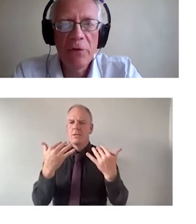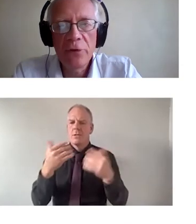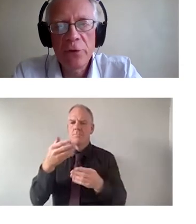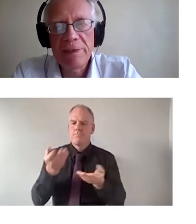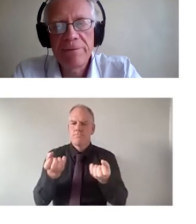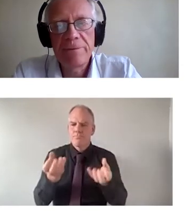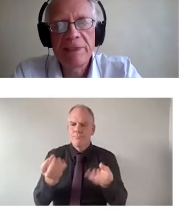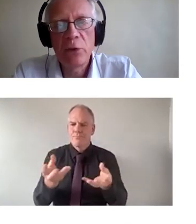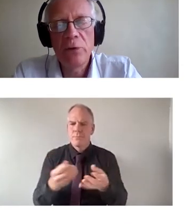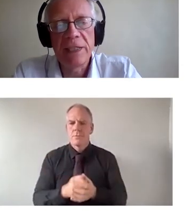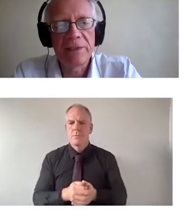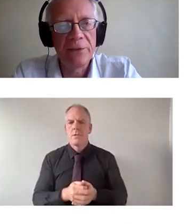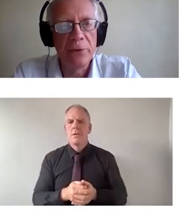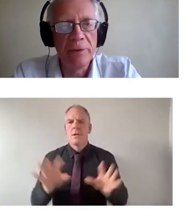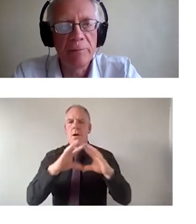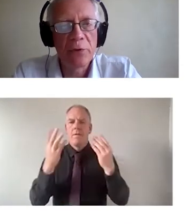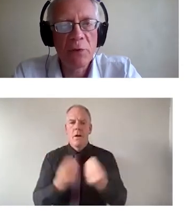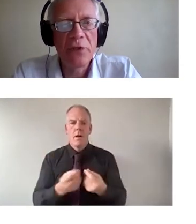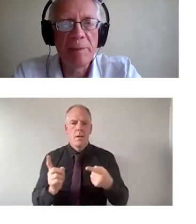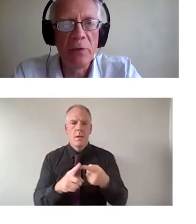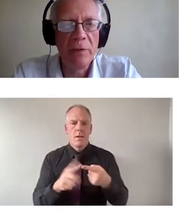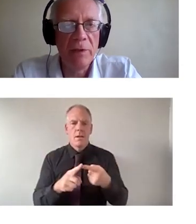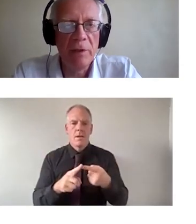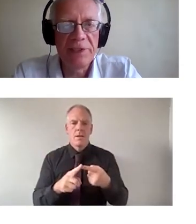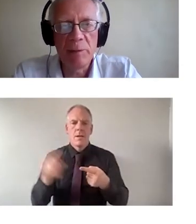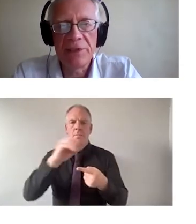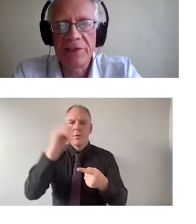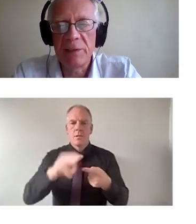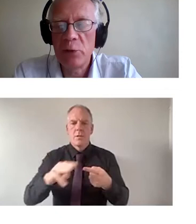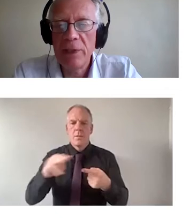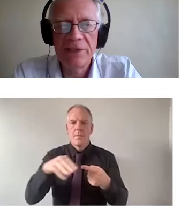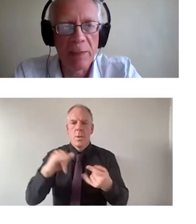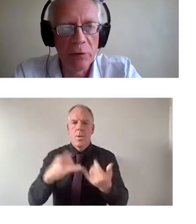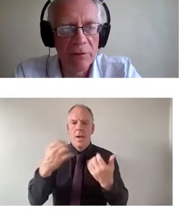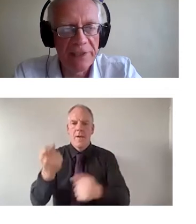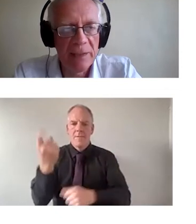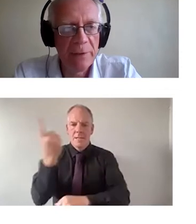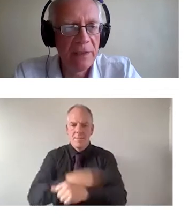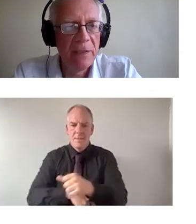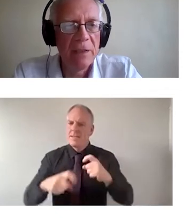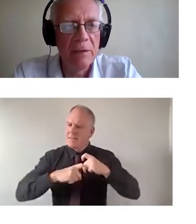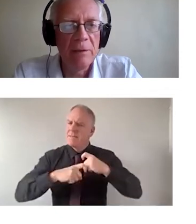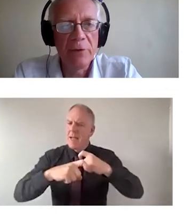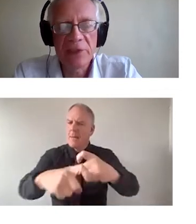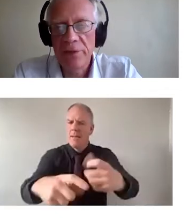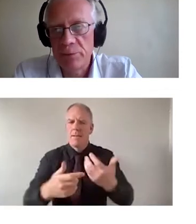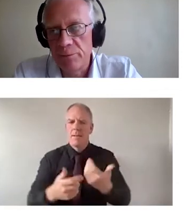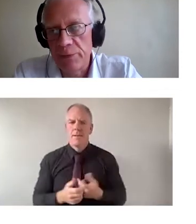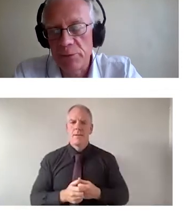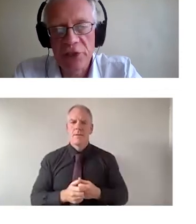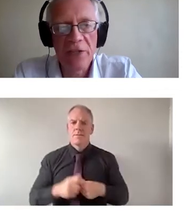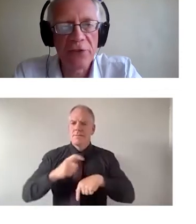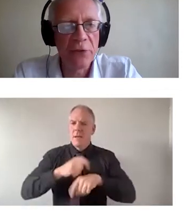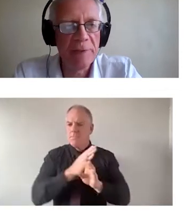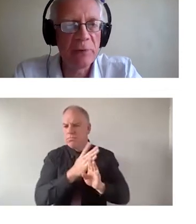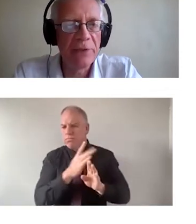So overall, you know, we saw that the proportion of people of disabilities has been quite stable over time. You know, there's no